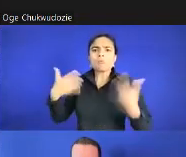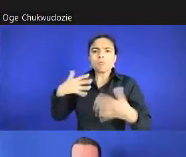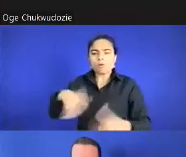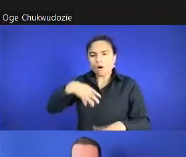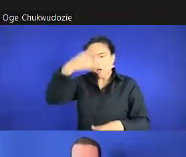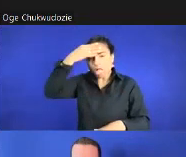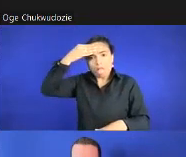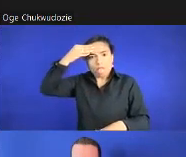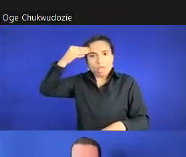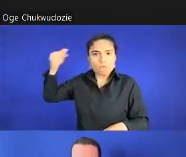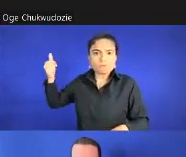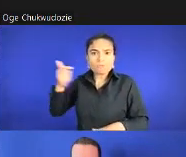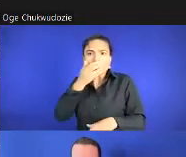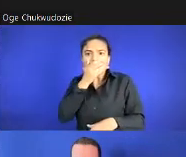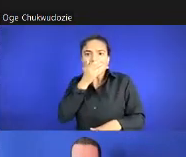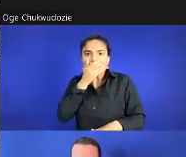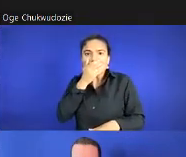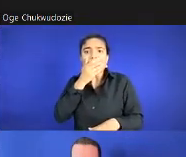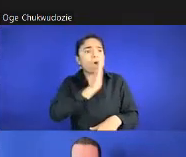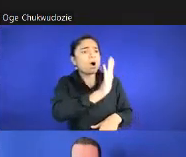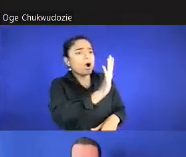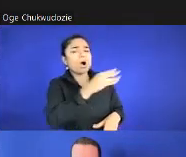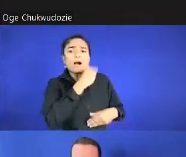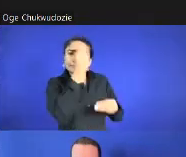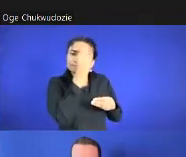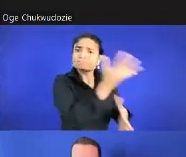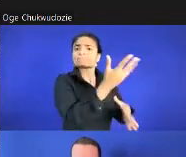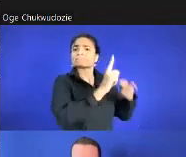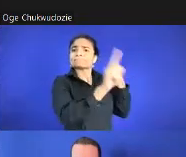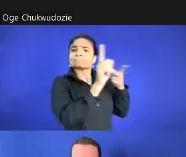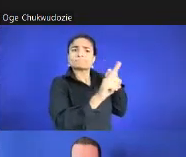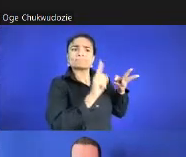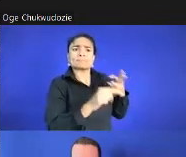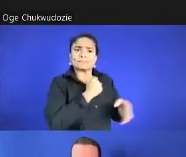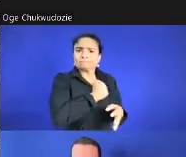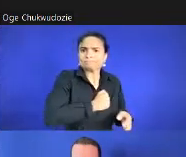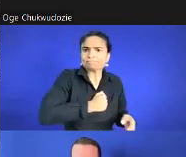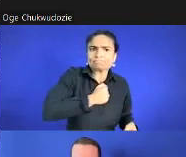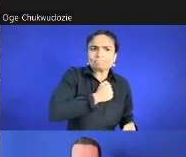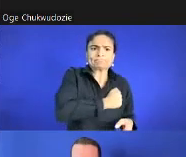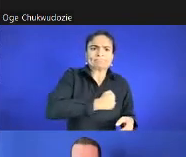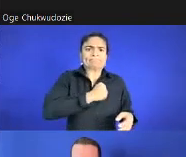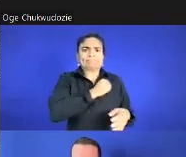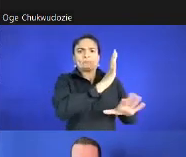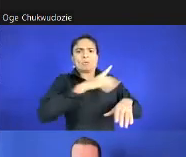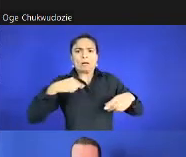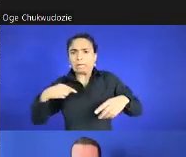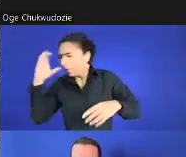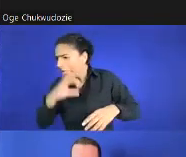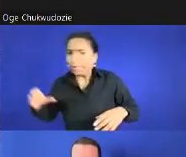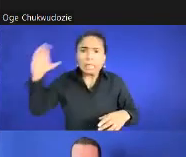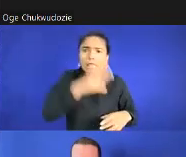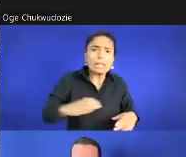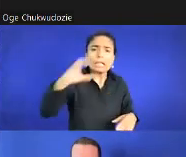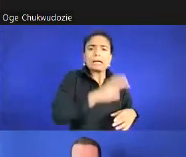you for a while now, but we have been constrained. But so far, this is what we have done, and this is what we have done. And at